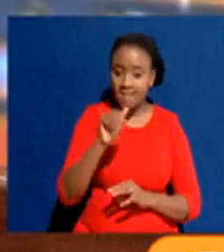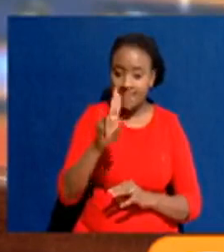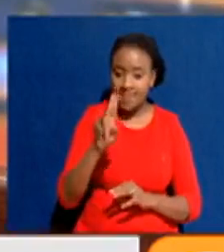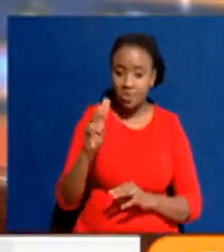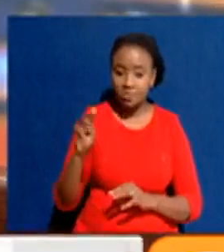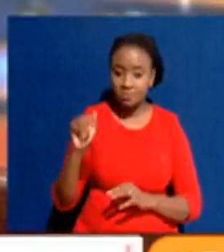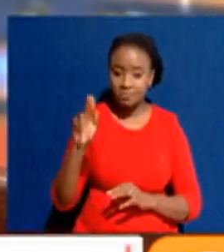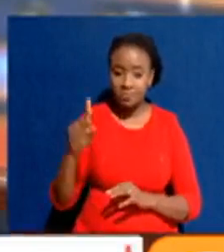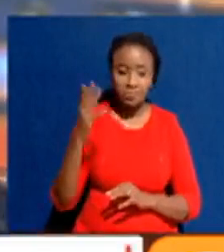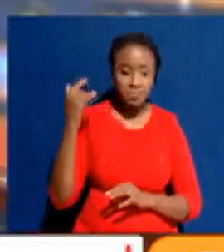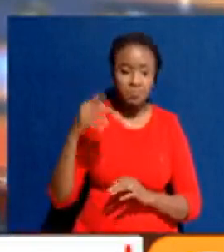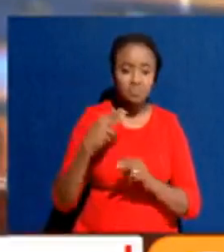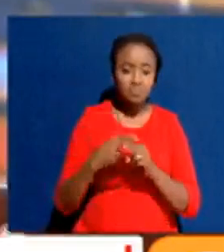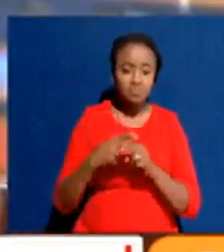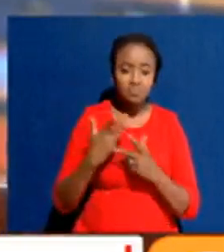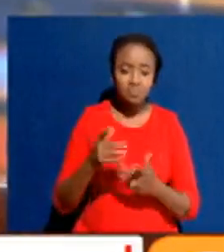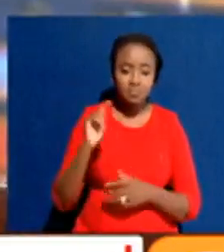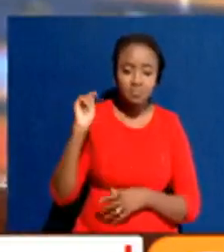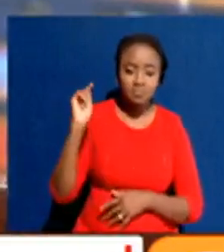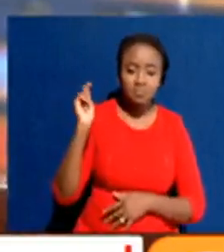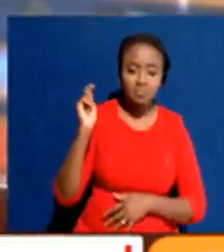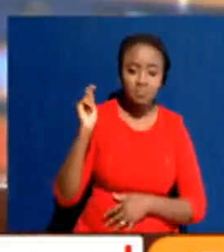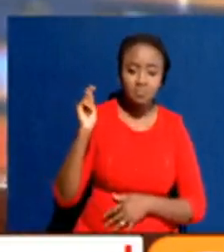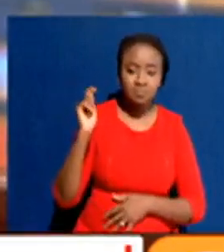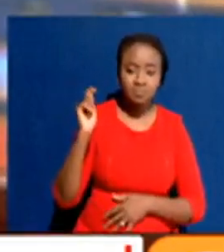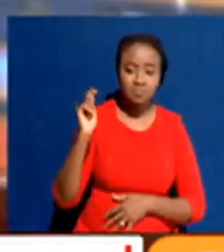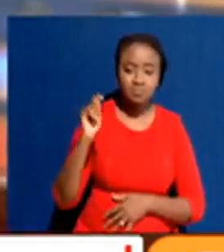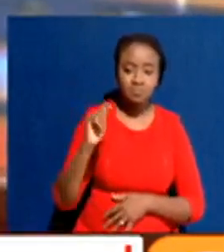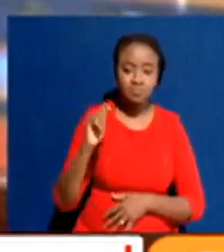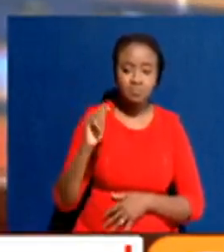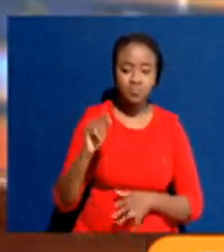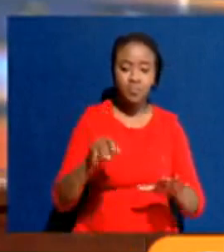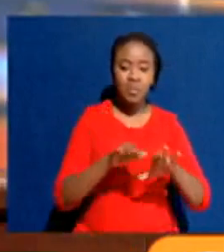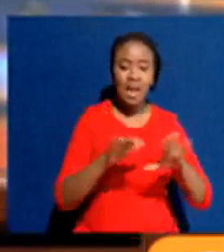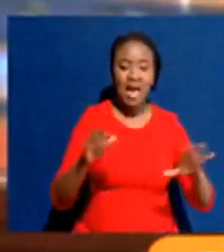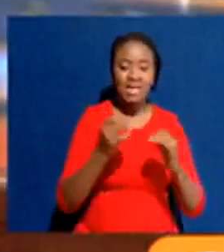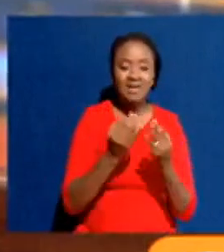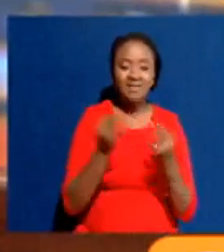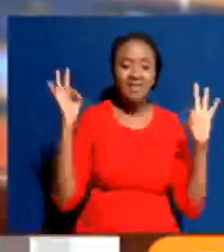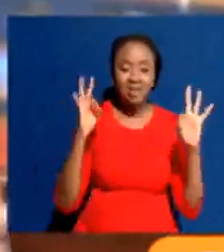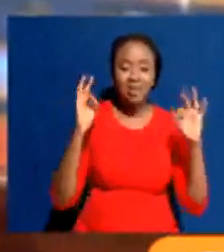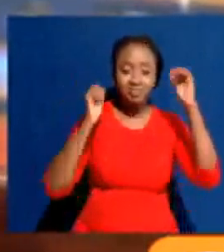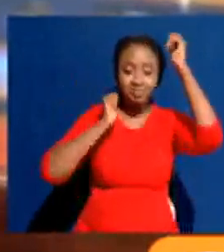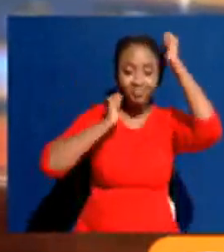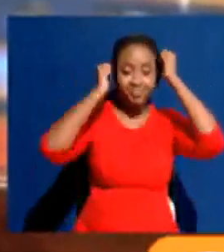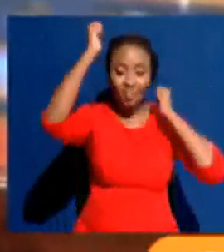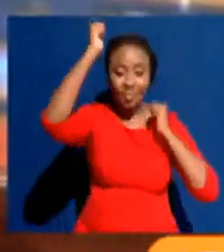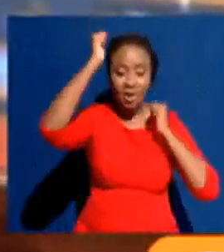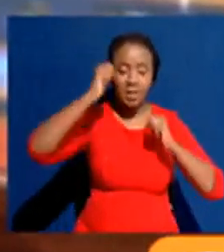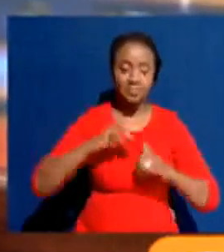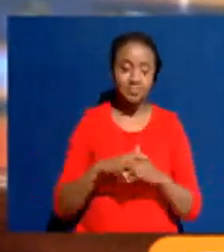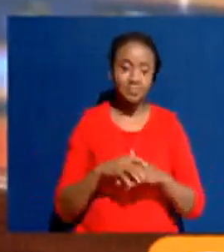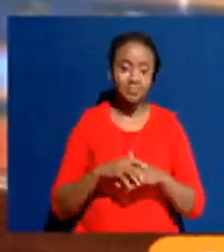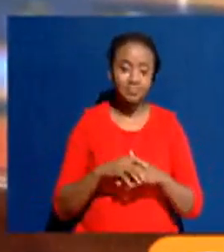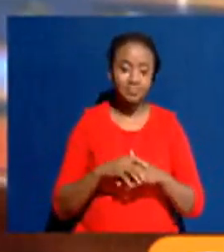it used to be called the Land Freedom Fighters. Correct. Army. Actually, they were the Land Freedom Armies. They